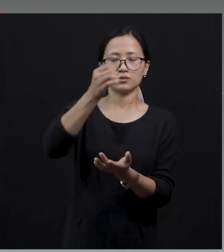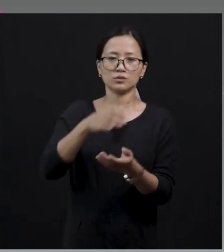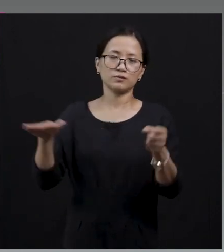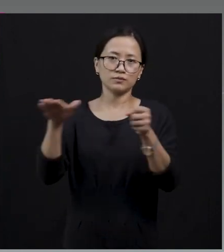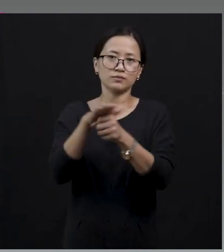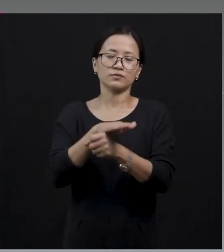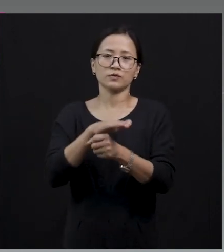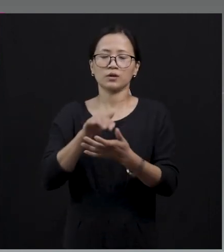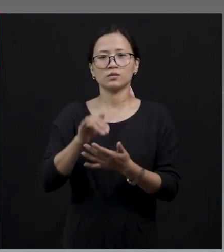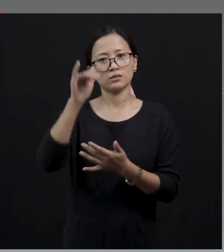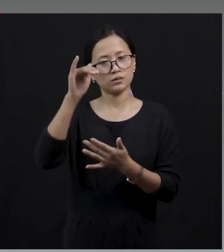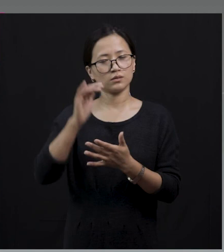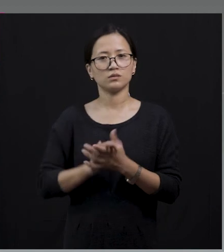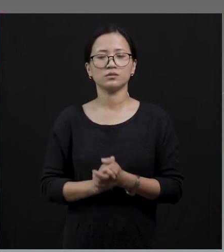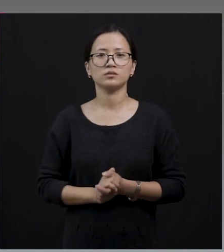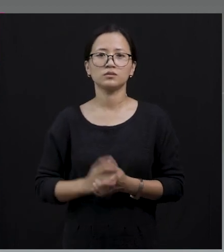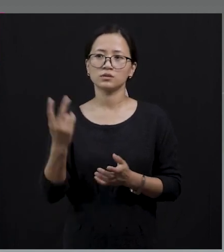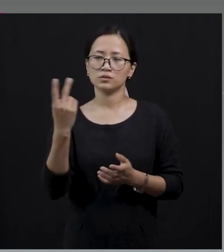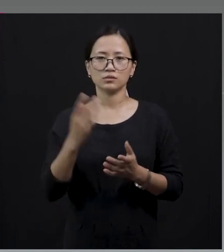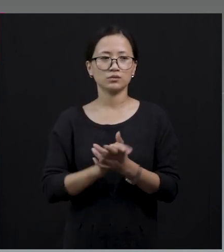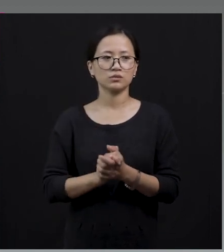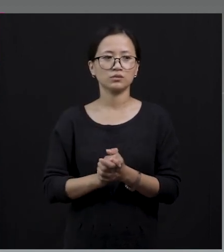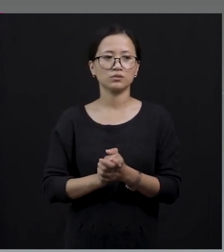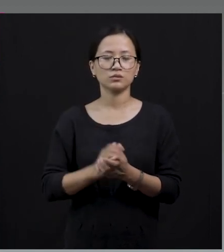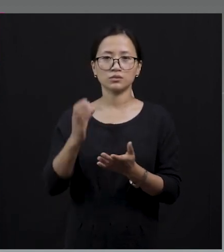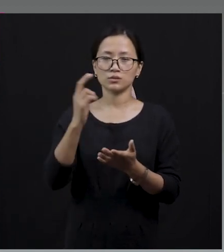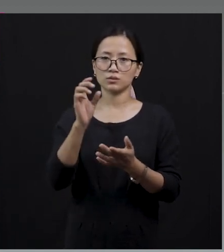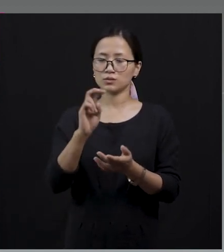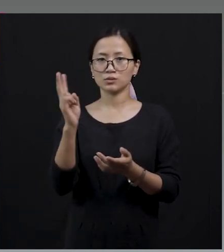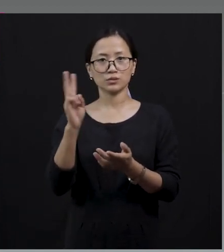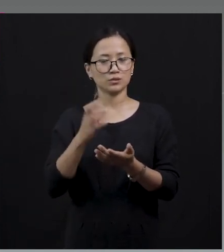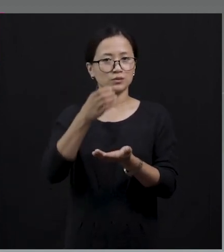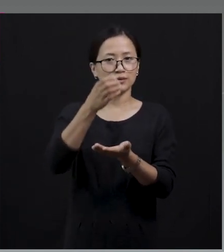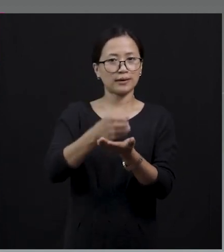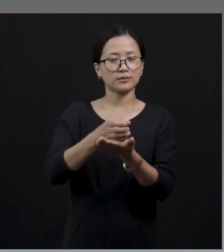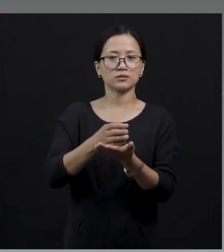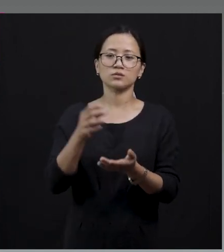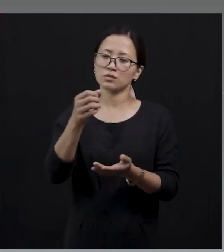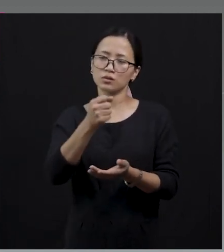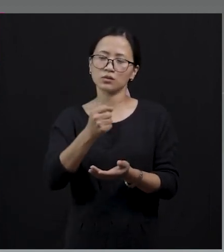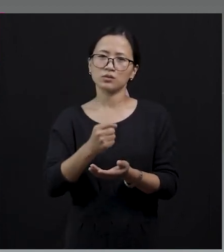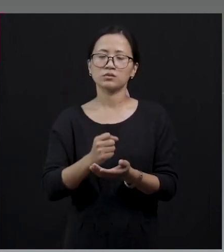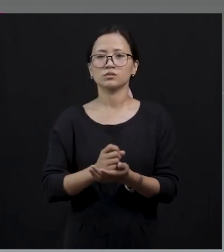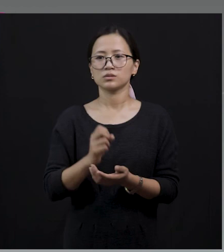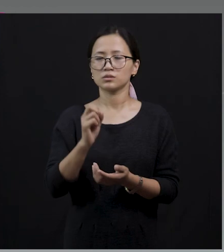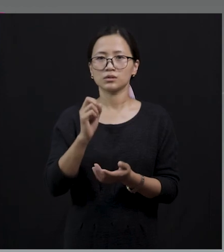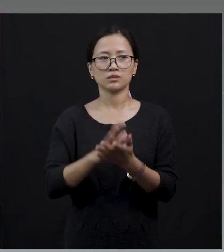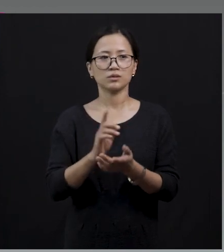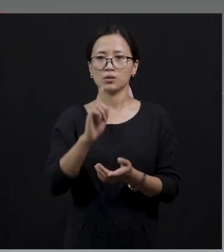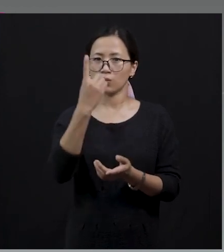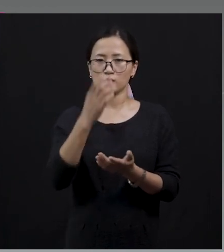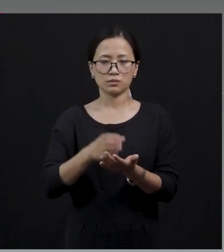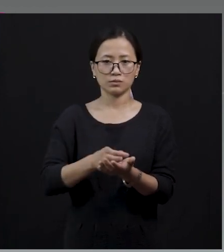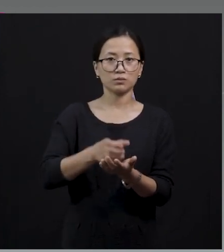fill up. All right? That means these two bottles can hold the same amount of water that this bottle can hold. All